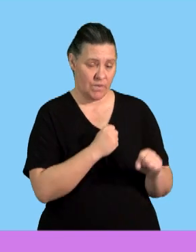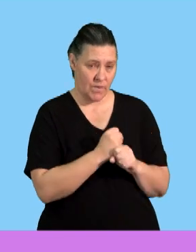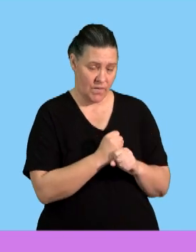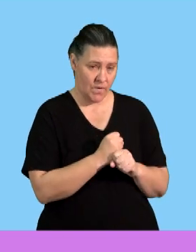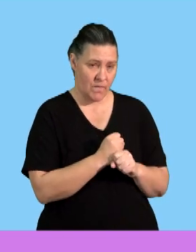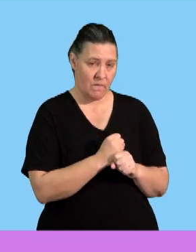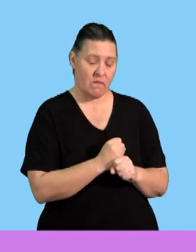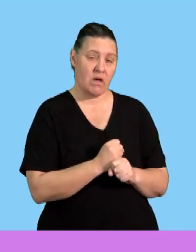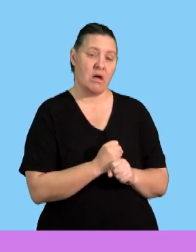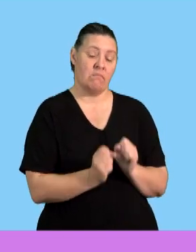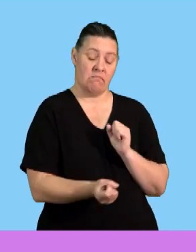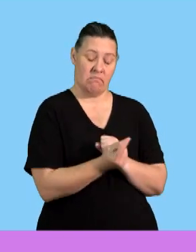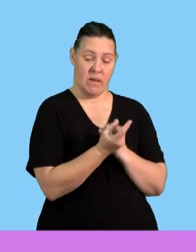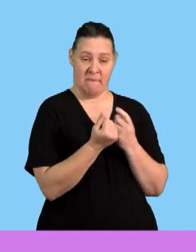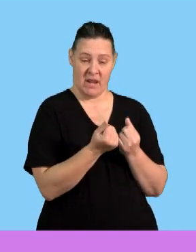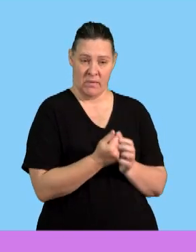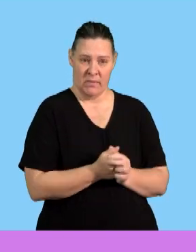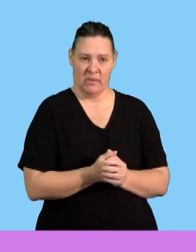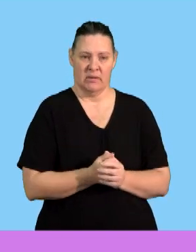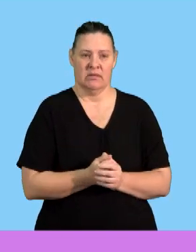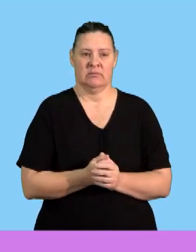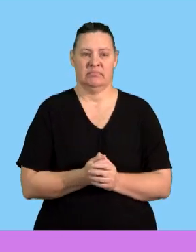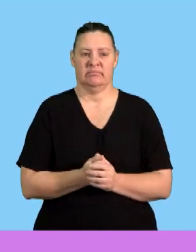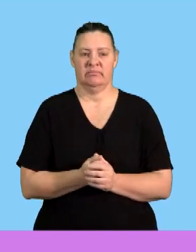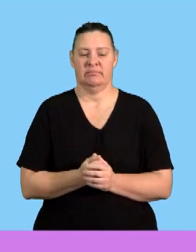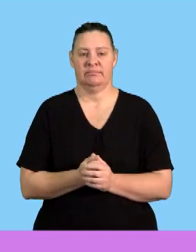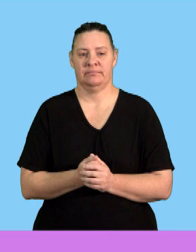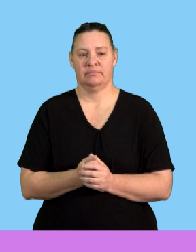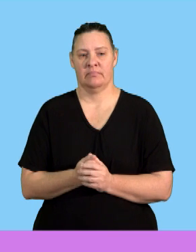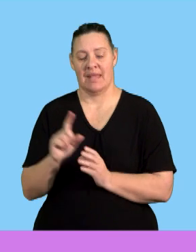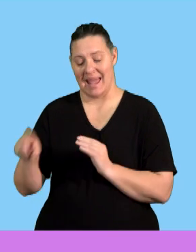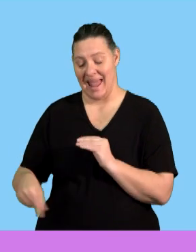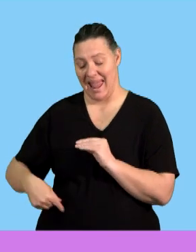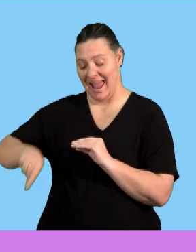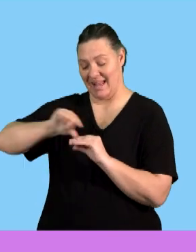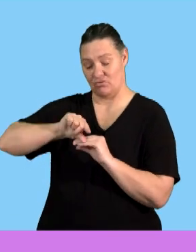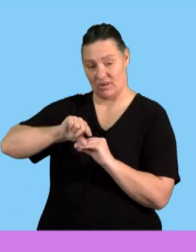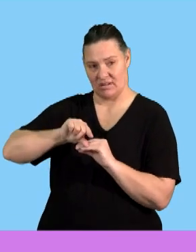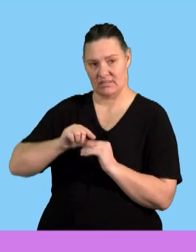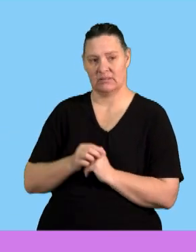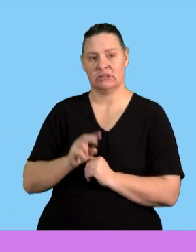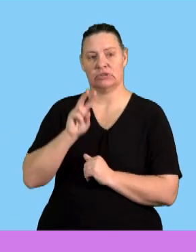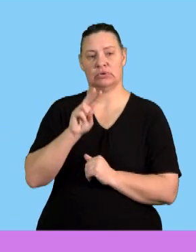year is my initial value, and then the extra